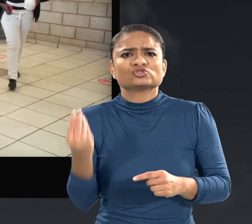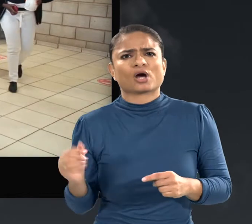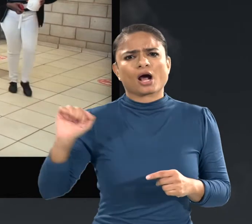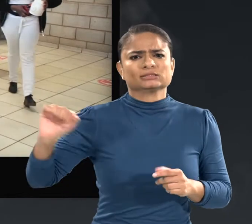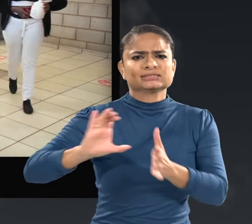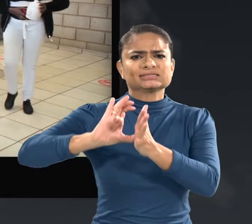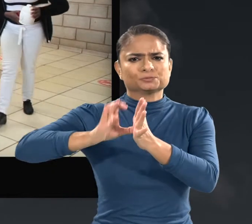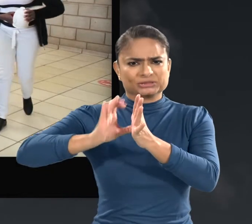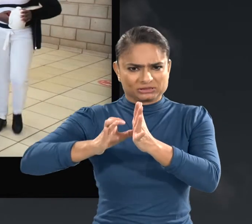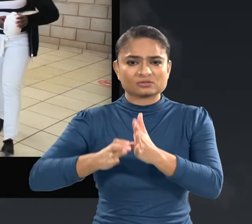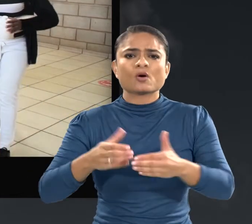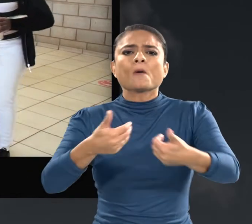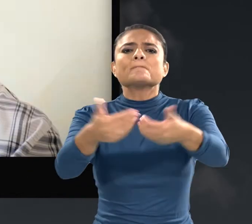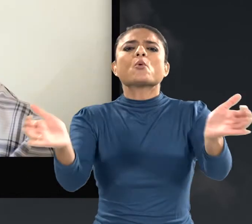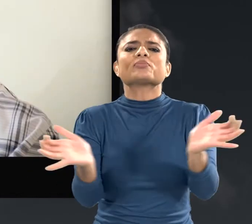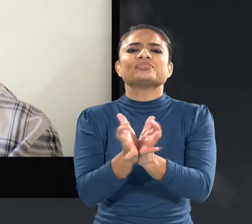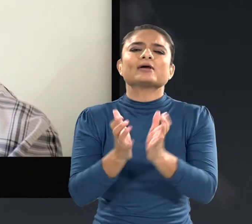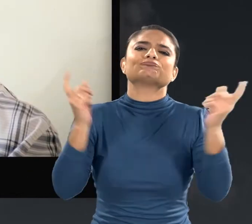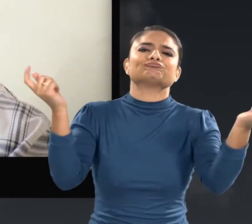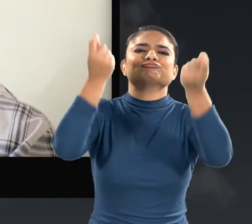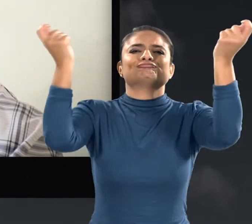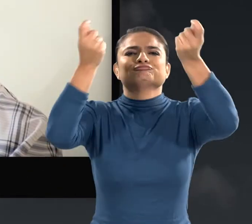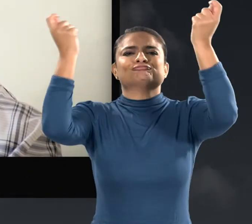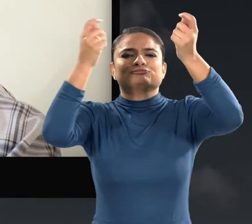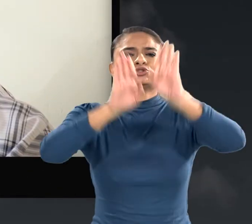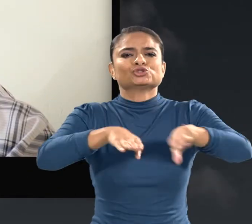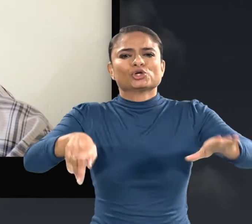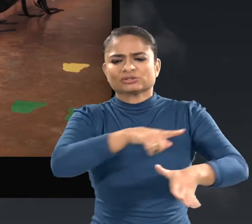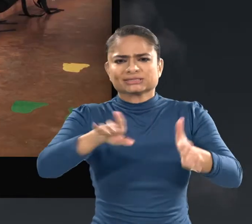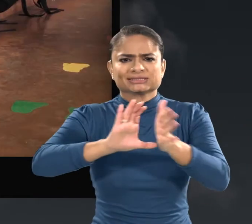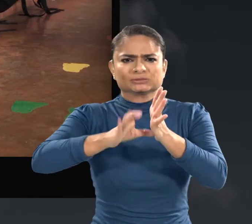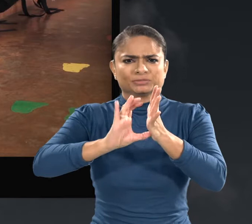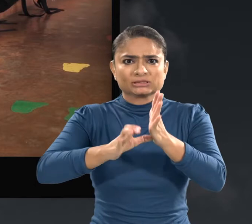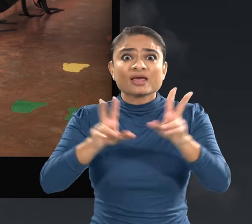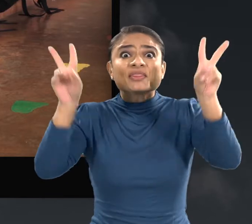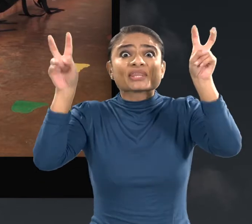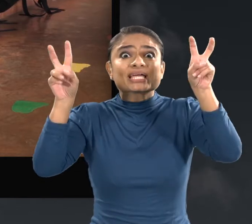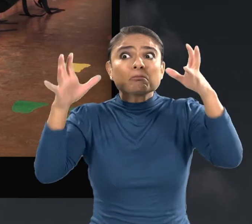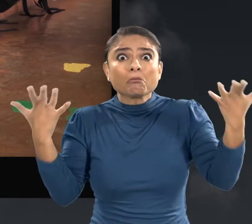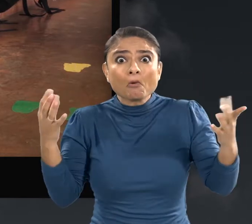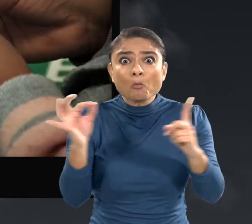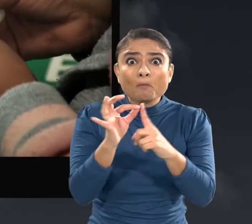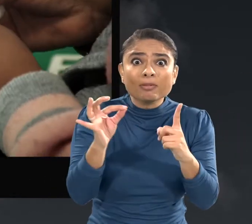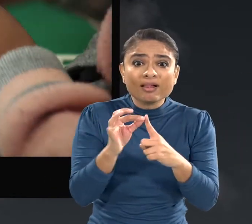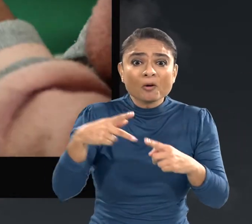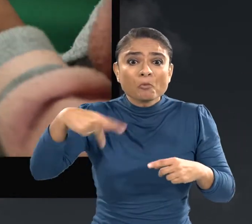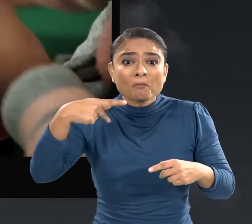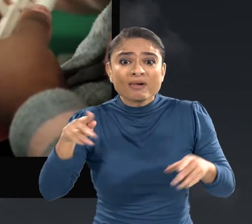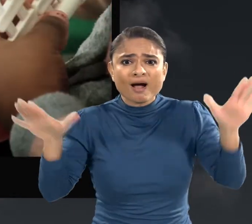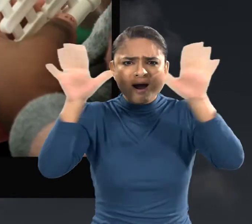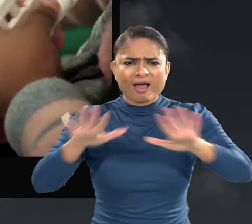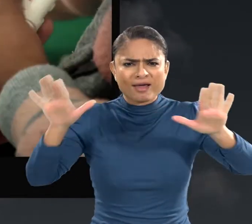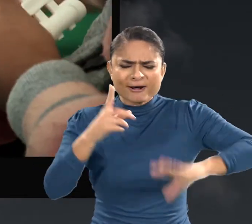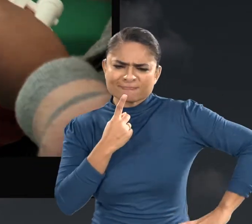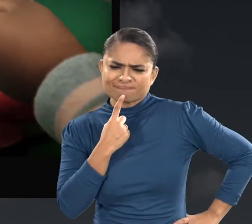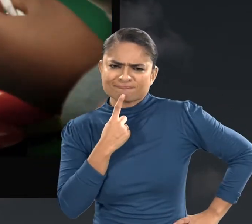with disability, I was celebrating a birthday for the child with a disability. So now the theme was purple. Then